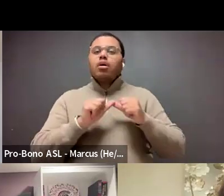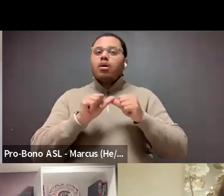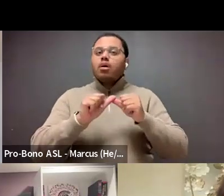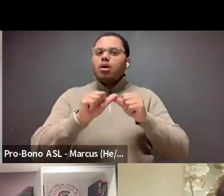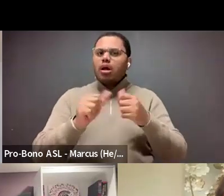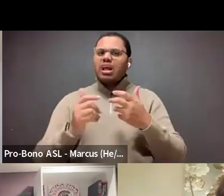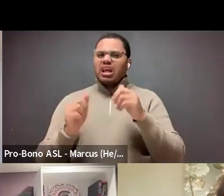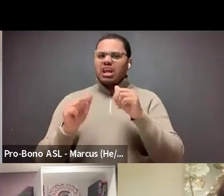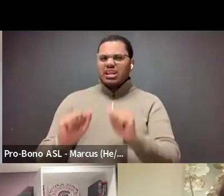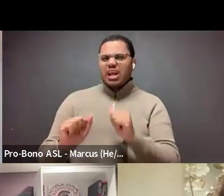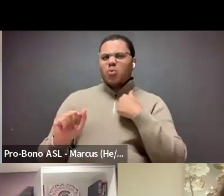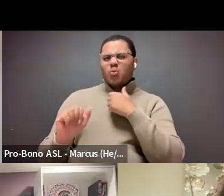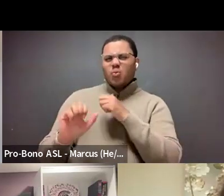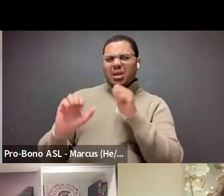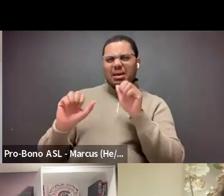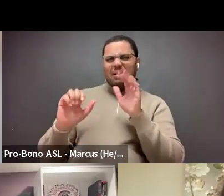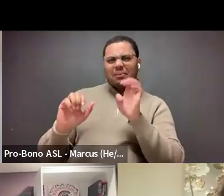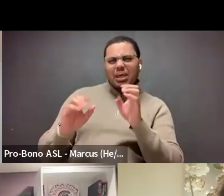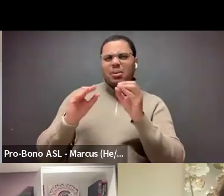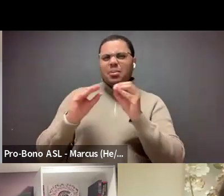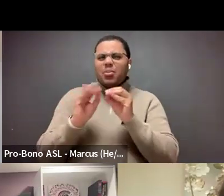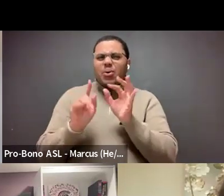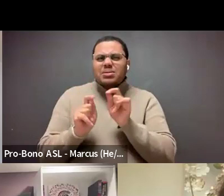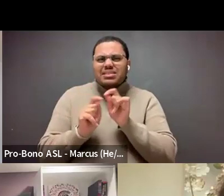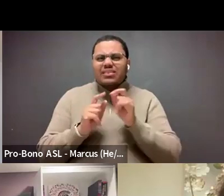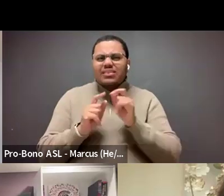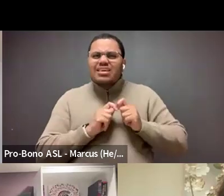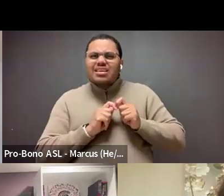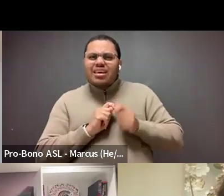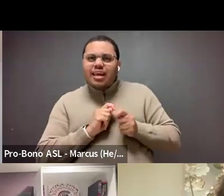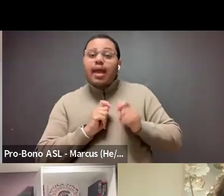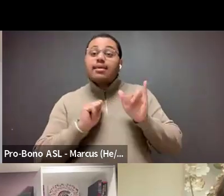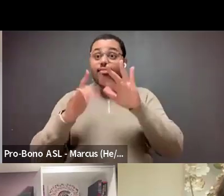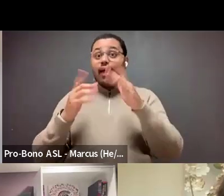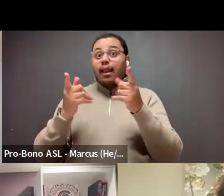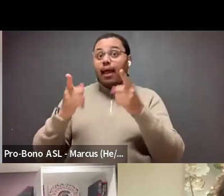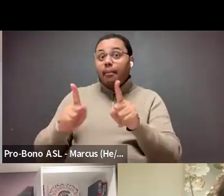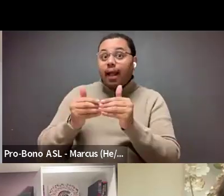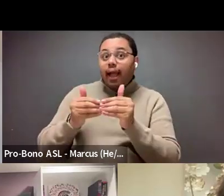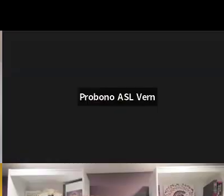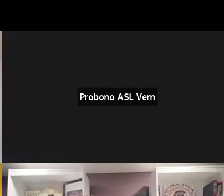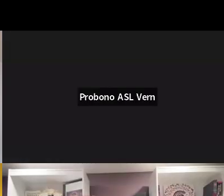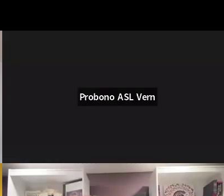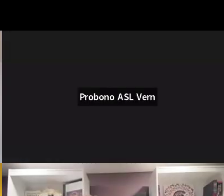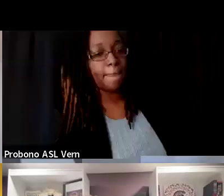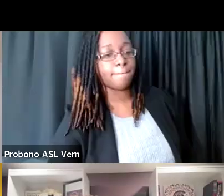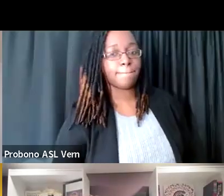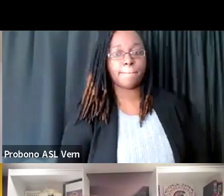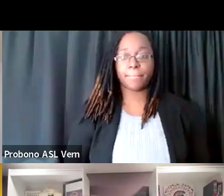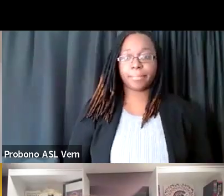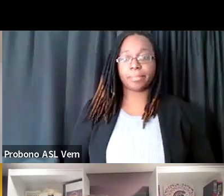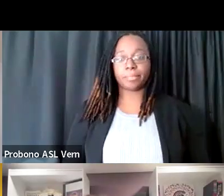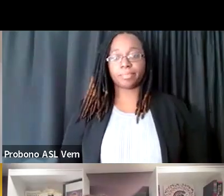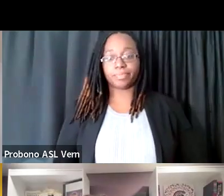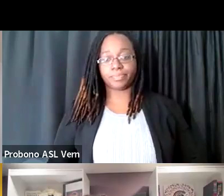be strategic about those rips, or can this specific rip happen after this scene? And connecting